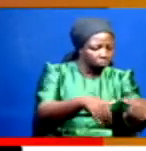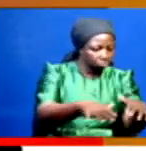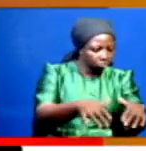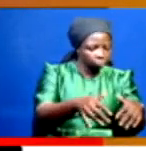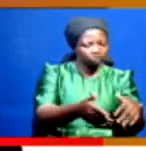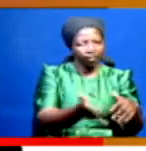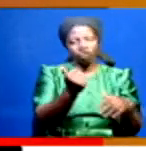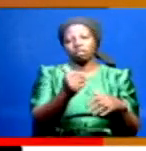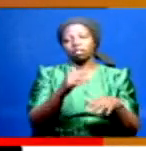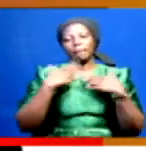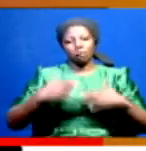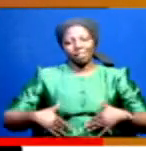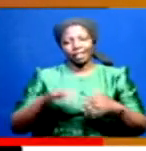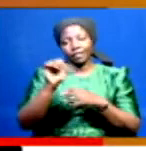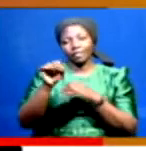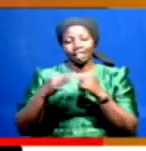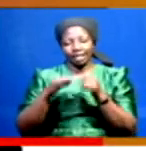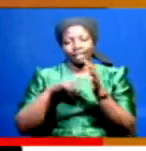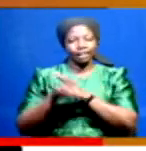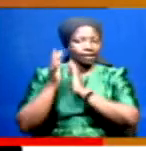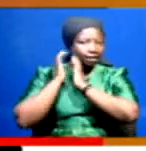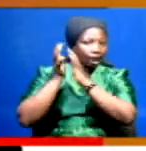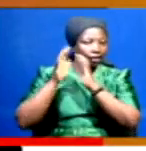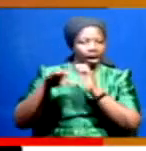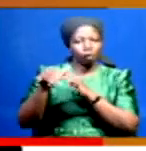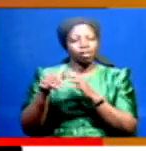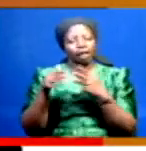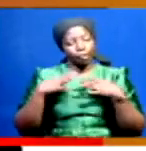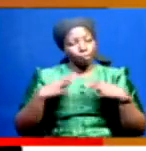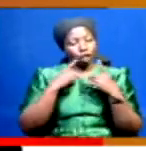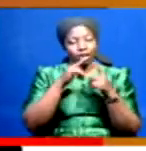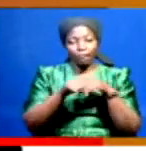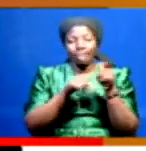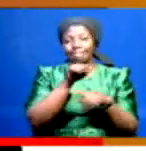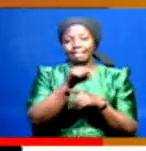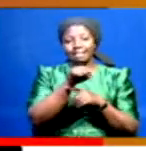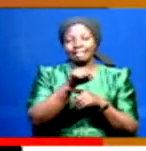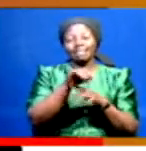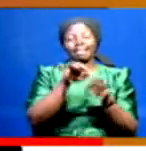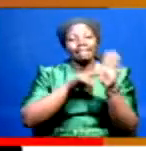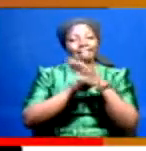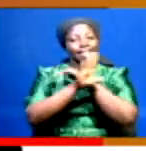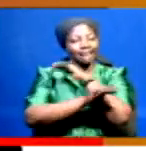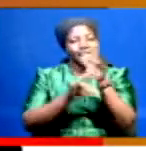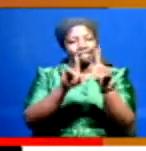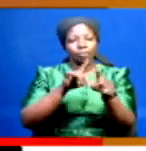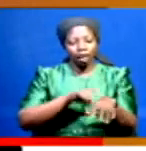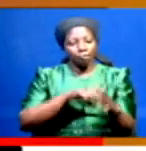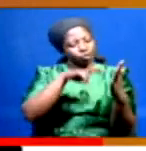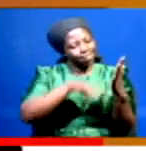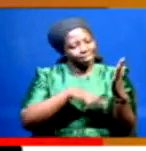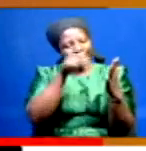County. And well, it has made quite a conversation, not only here in the country, and even if you peruse other social media